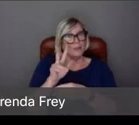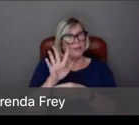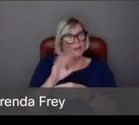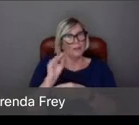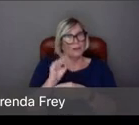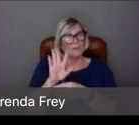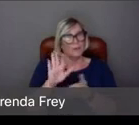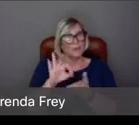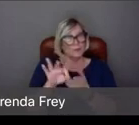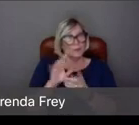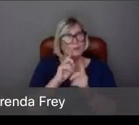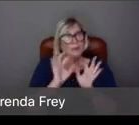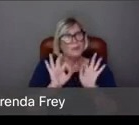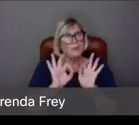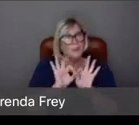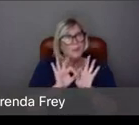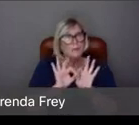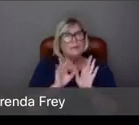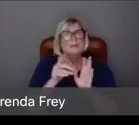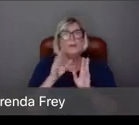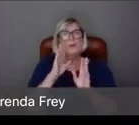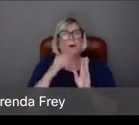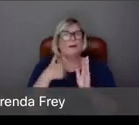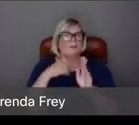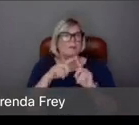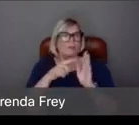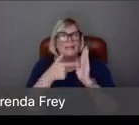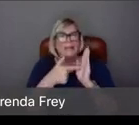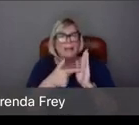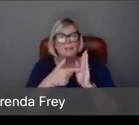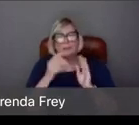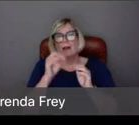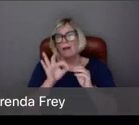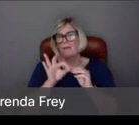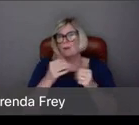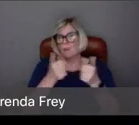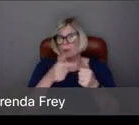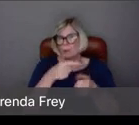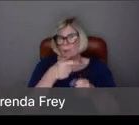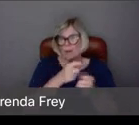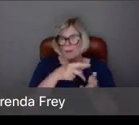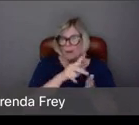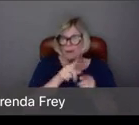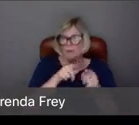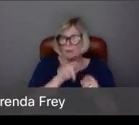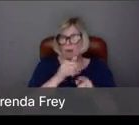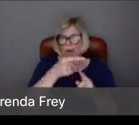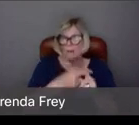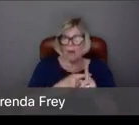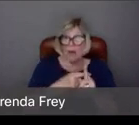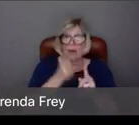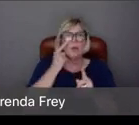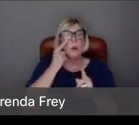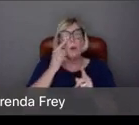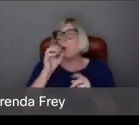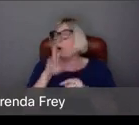really important. So it's gonna have indicators of whether you made payments in that month, or